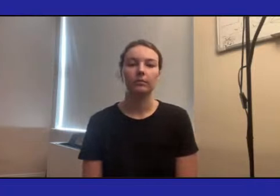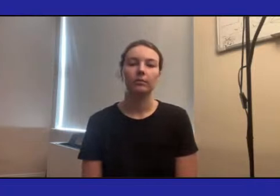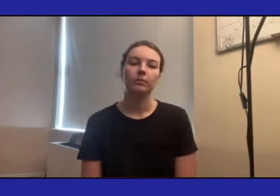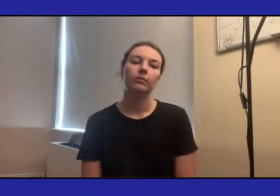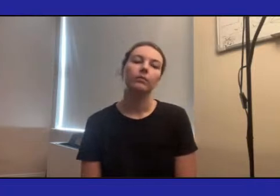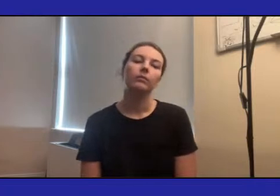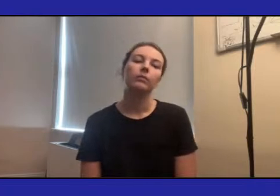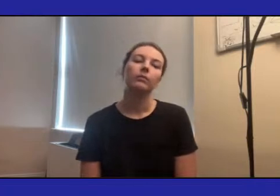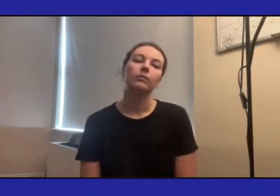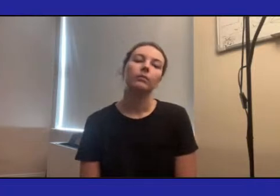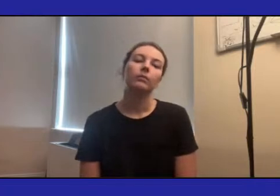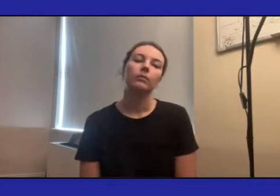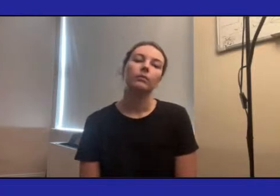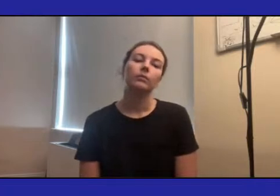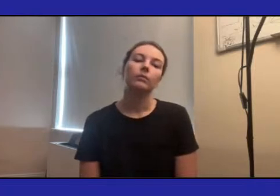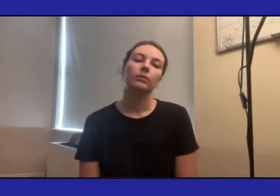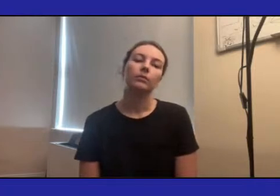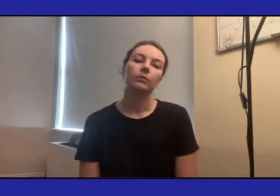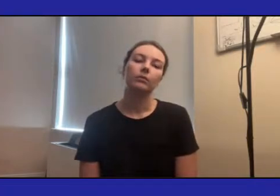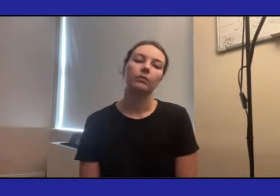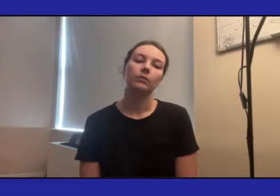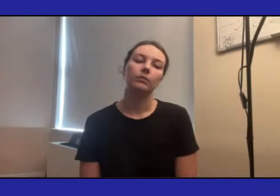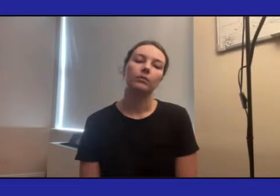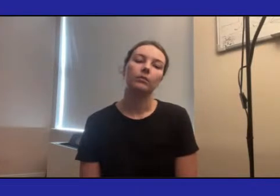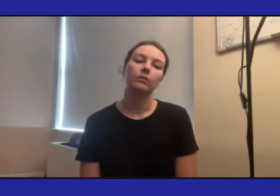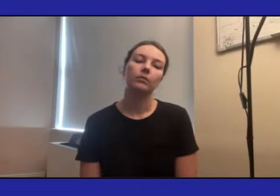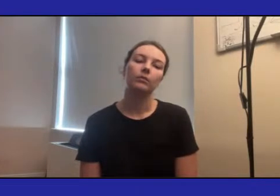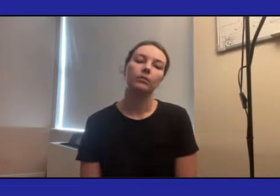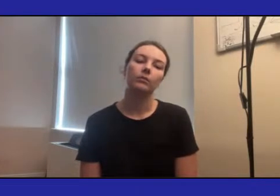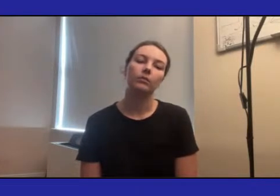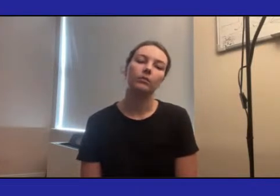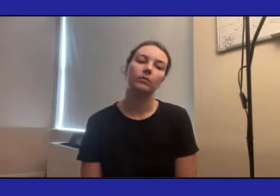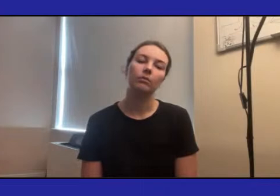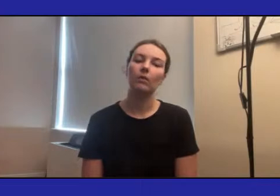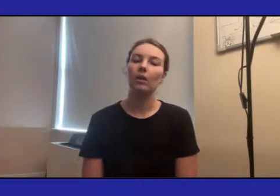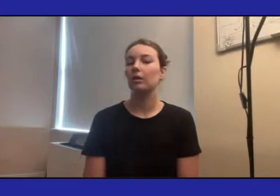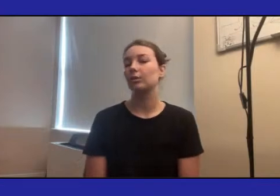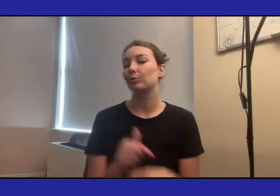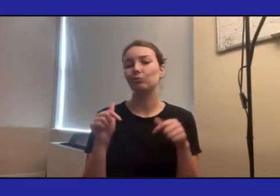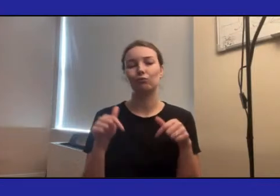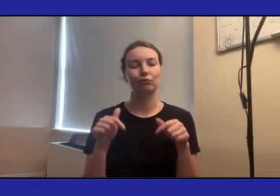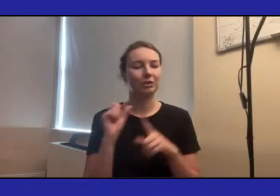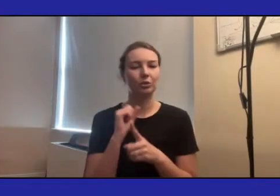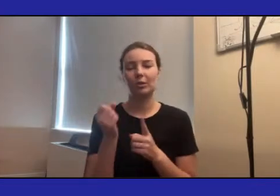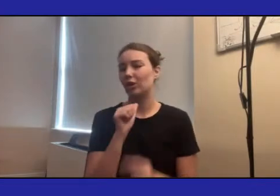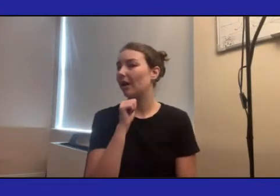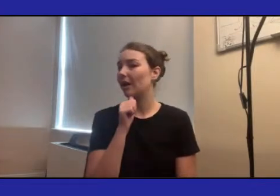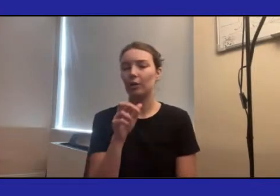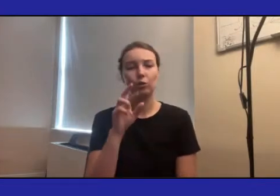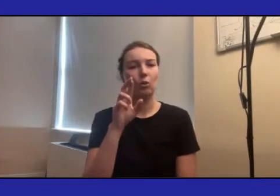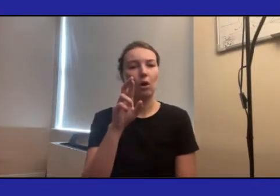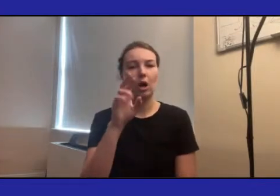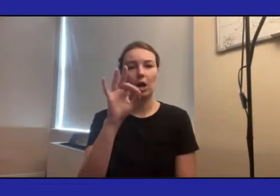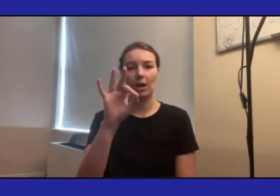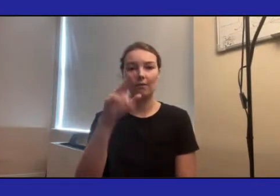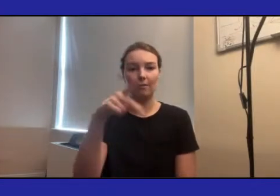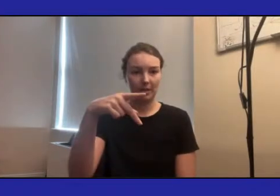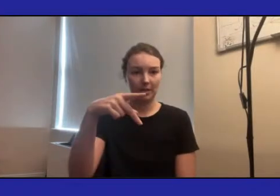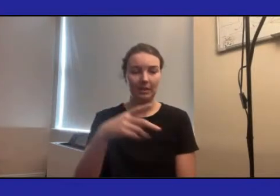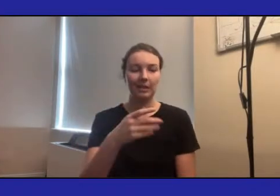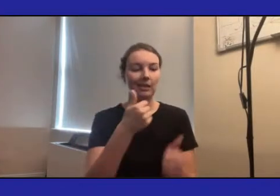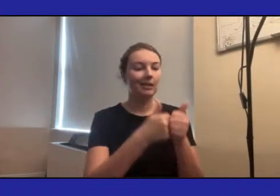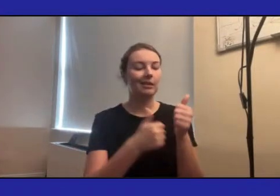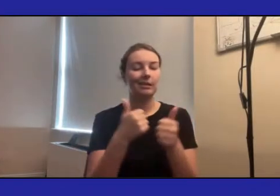For these kinds of arrangements, we don't do RFPs. Each hospital individually seeks out the